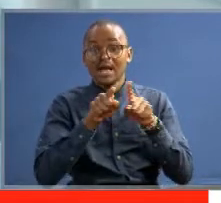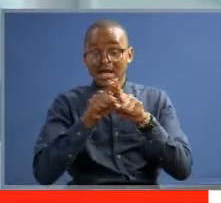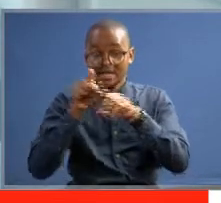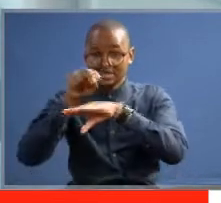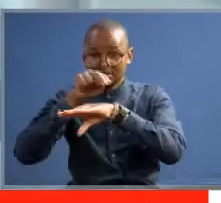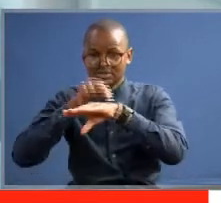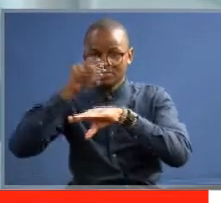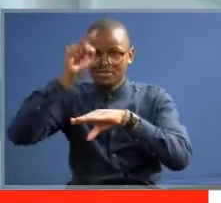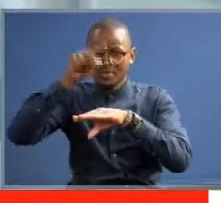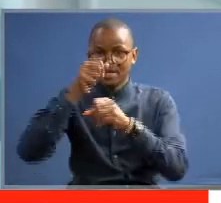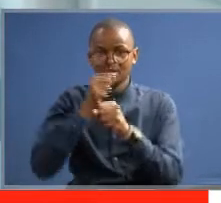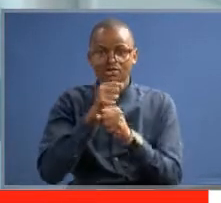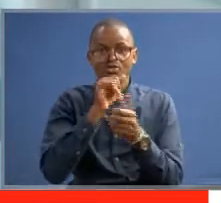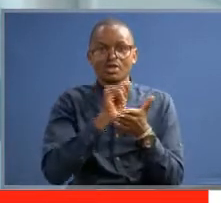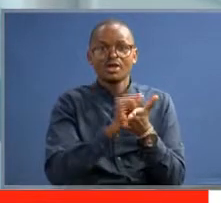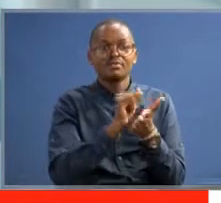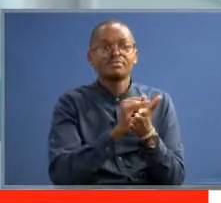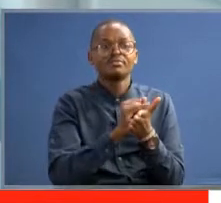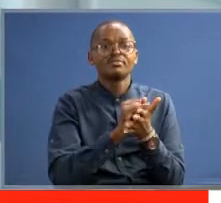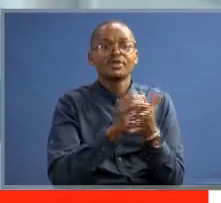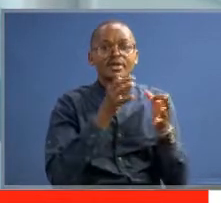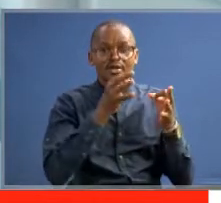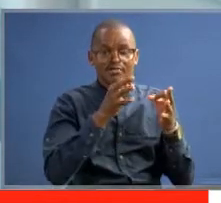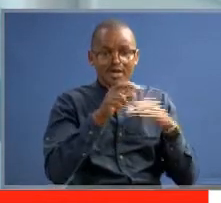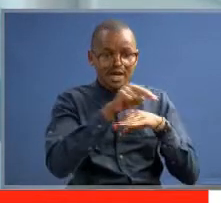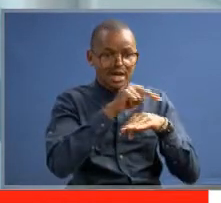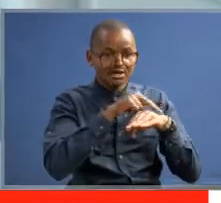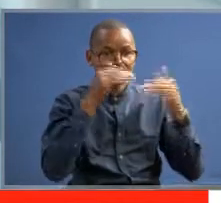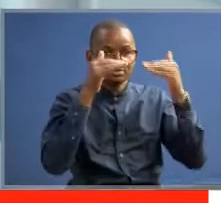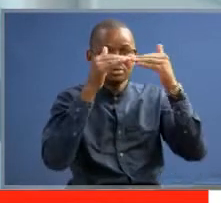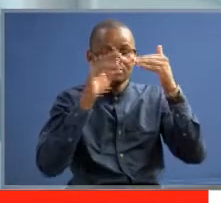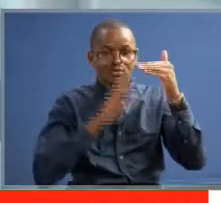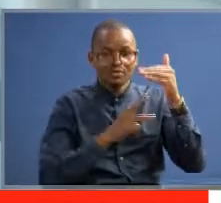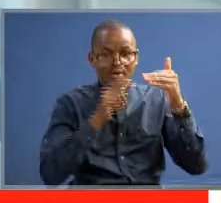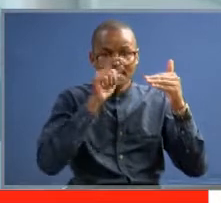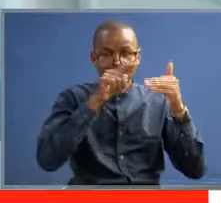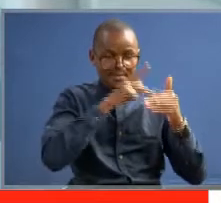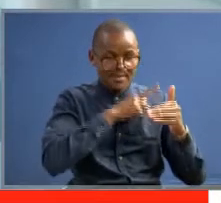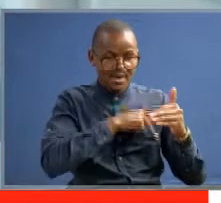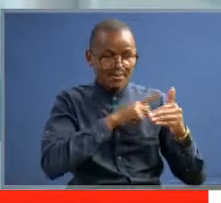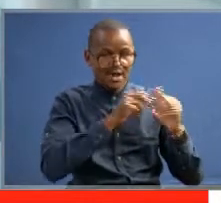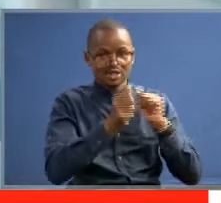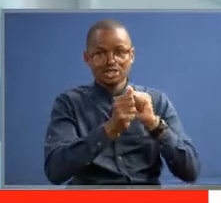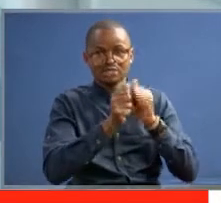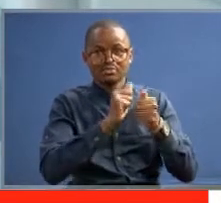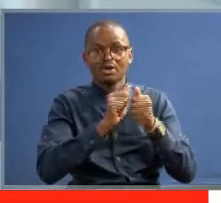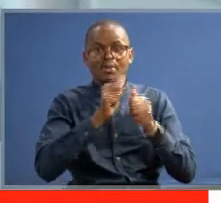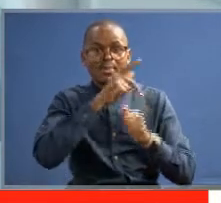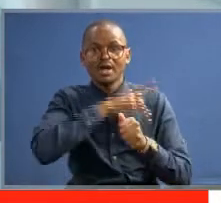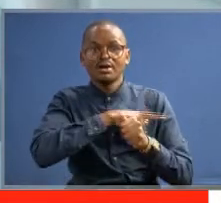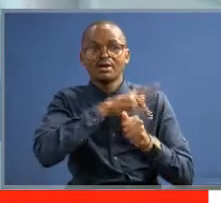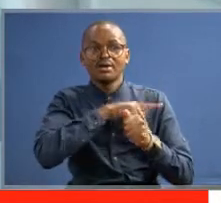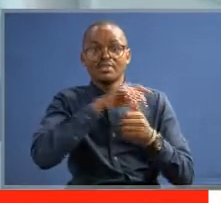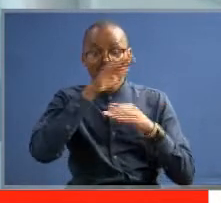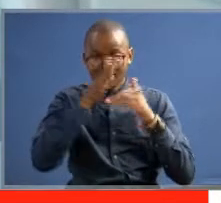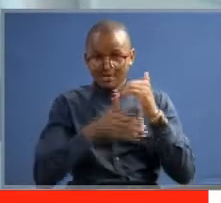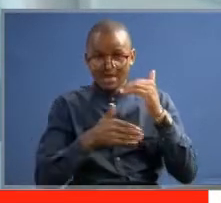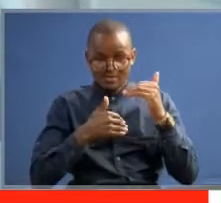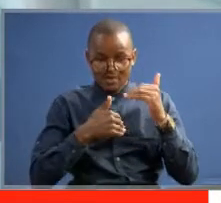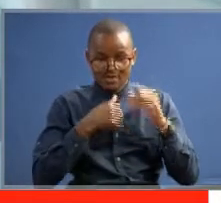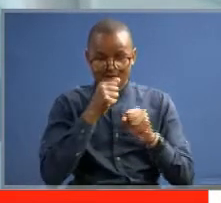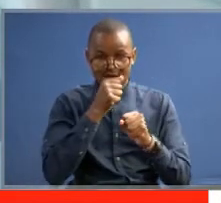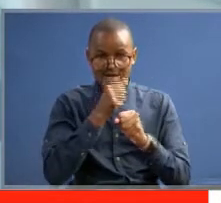really, we need to do that, not just the counties alone. Even at the national level, we need to give sports a little more priority than we have